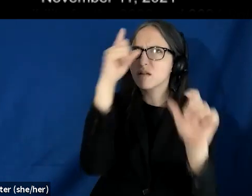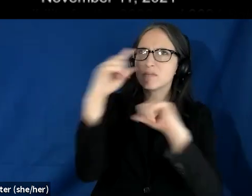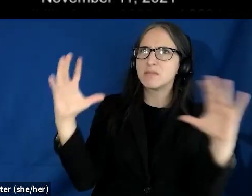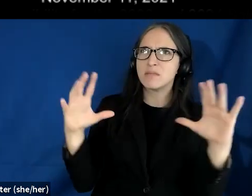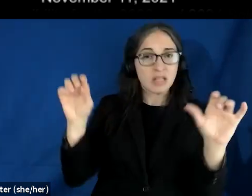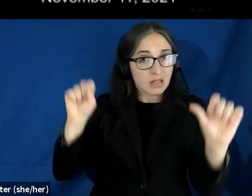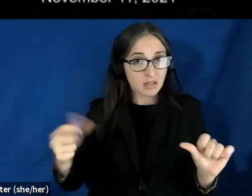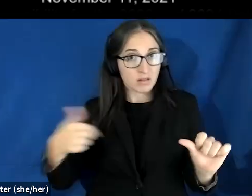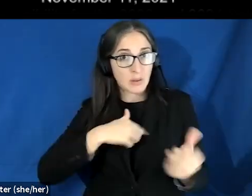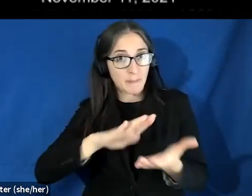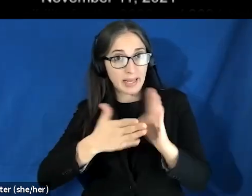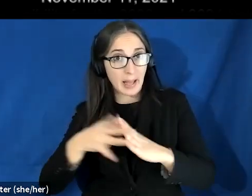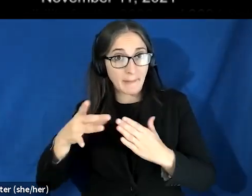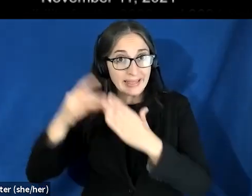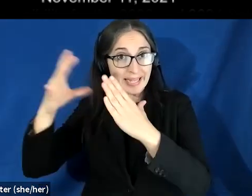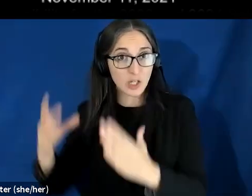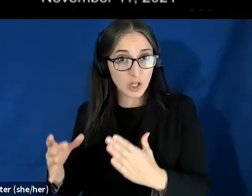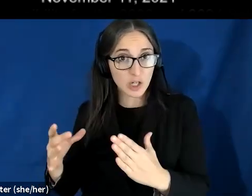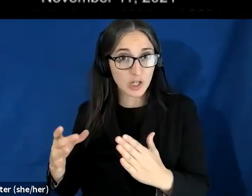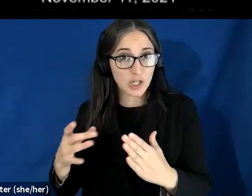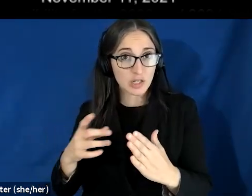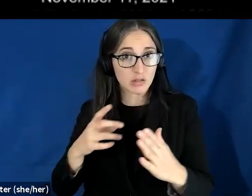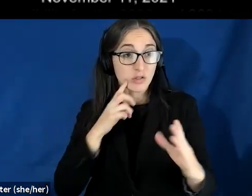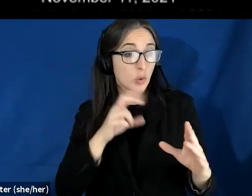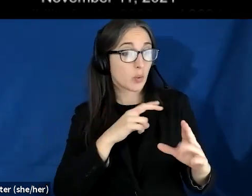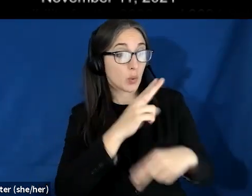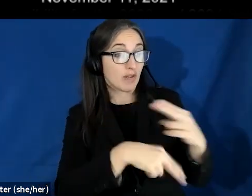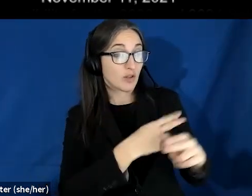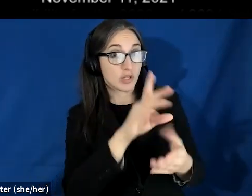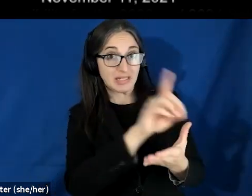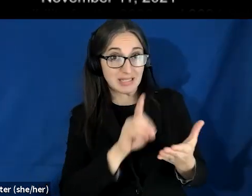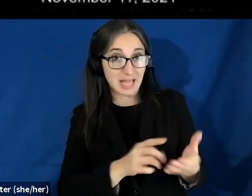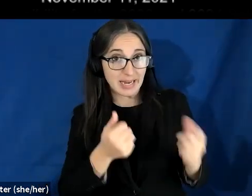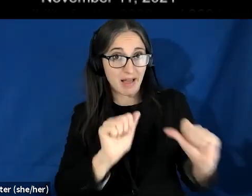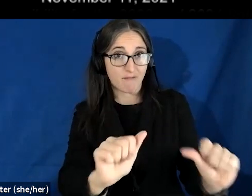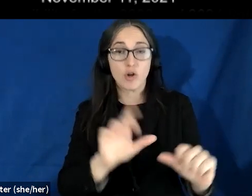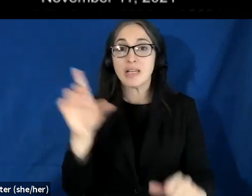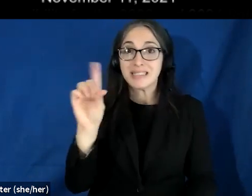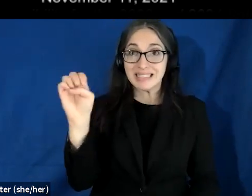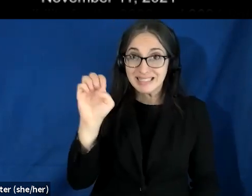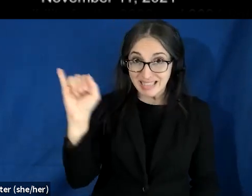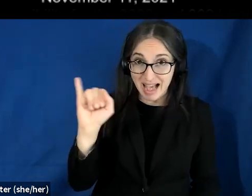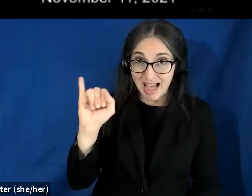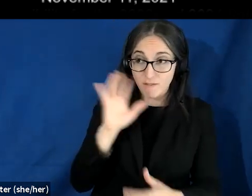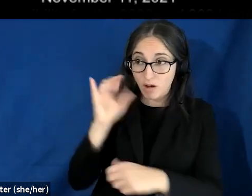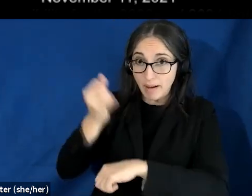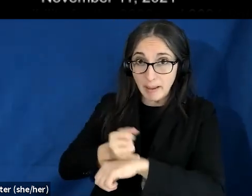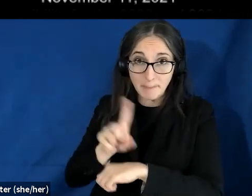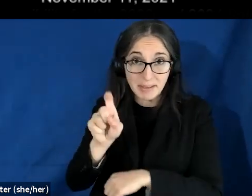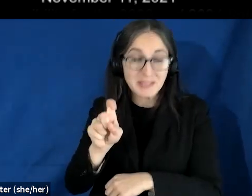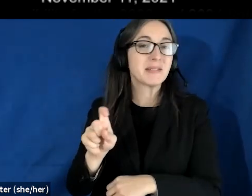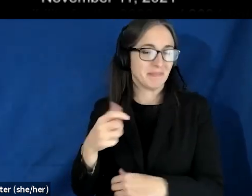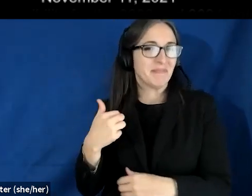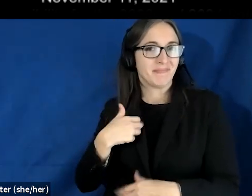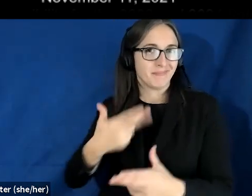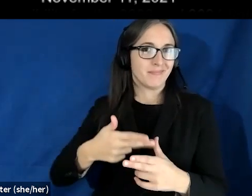leaders in our universal design efforts, in our DEI efforts on campus? So my name's Sheryl Burgstahler and I go by she